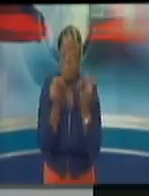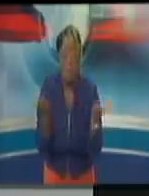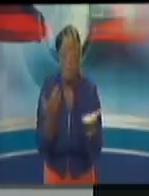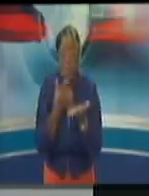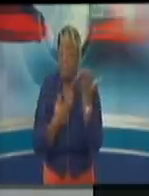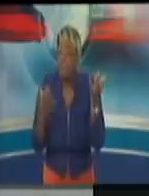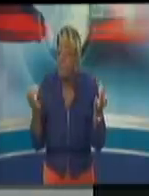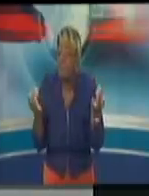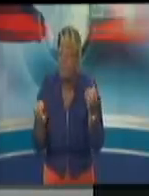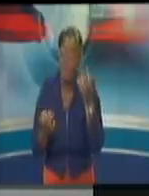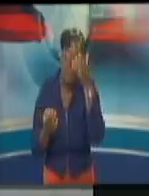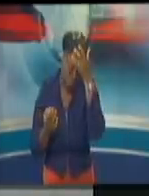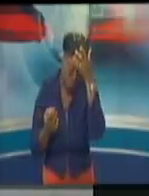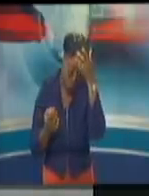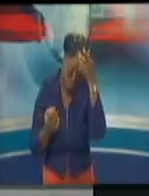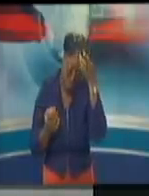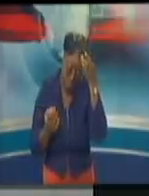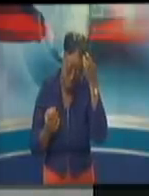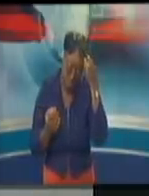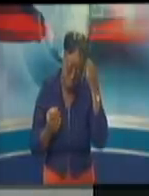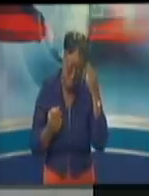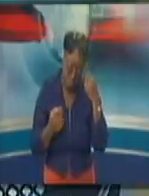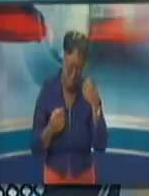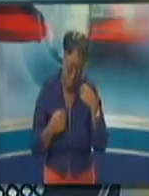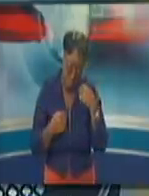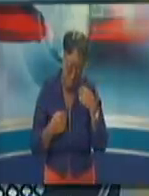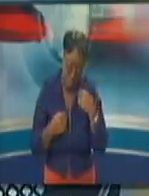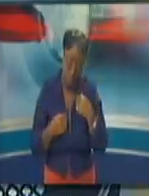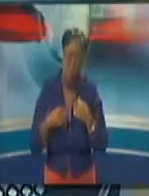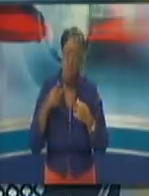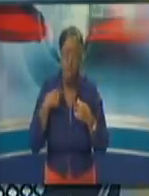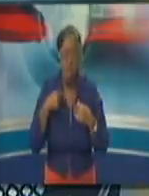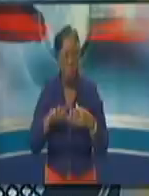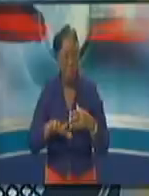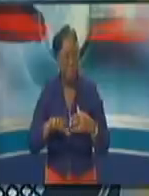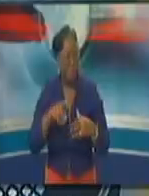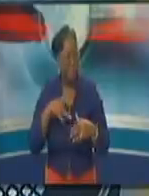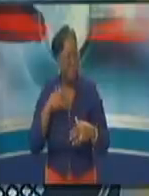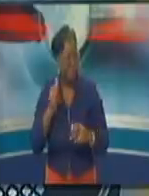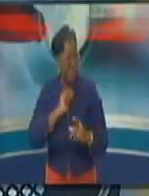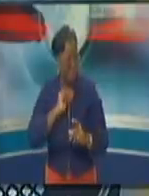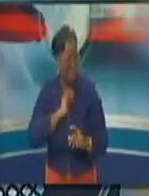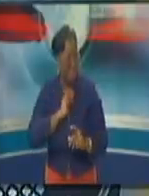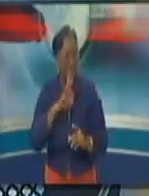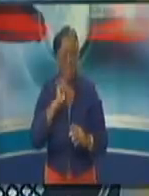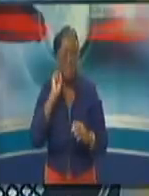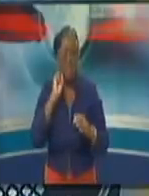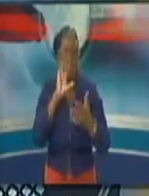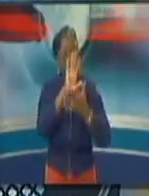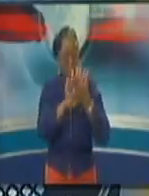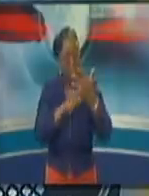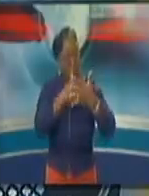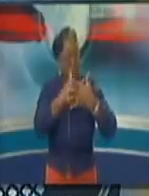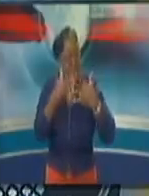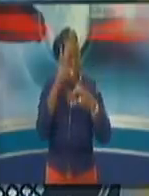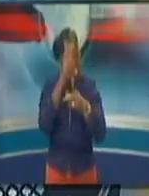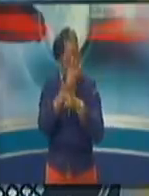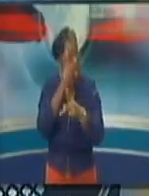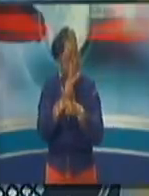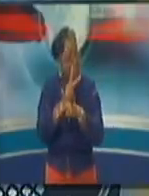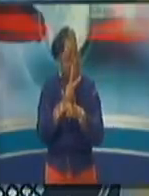advice for them? Well, you have to be creative in terms of finding ways to maintain a schedule and to keep in touch with people.